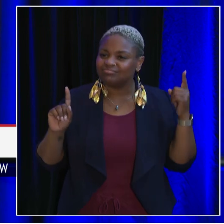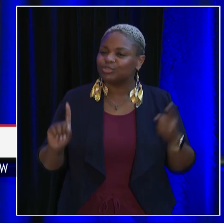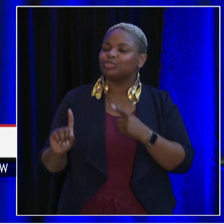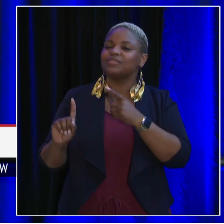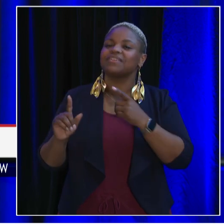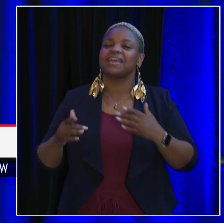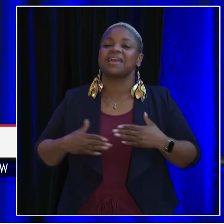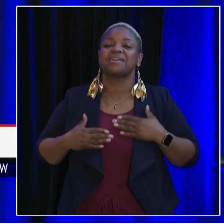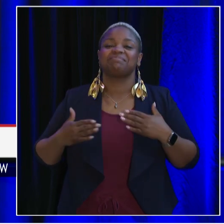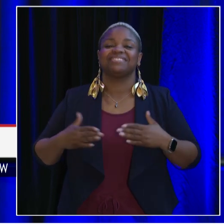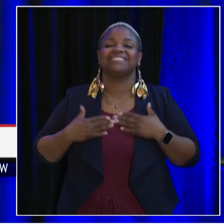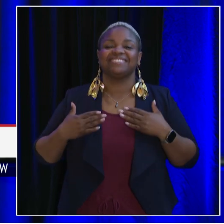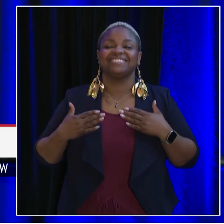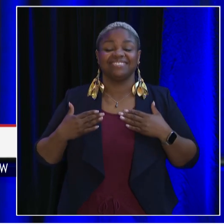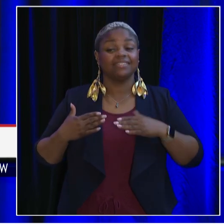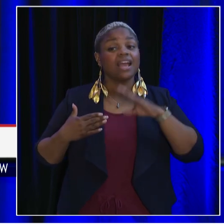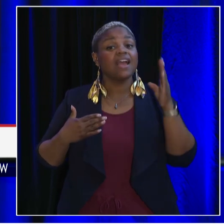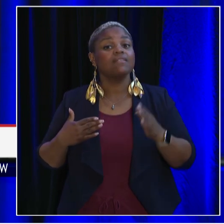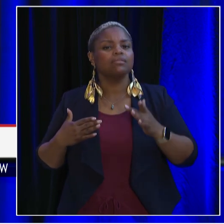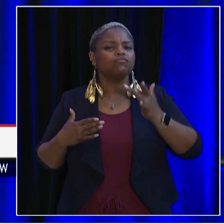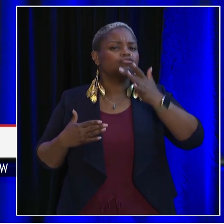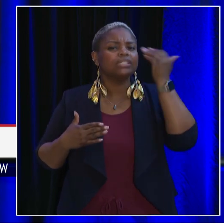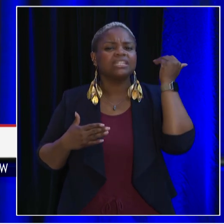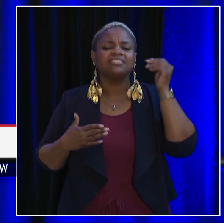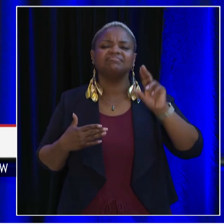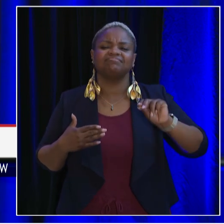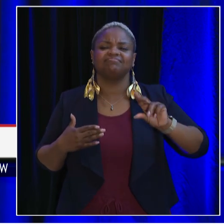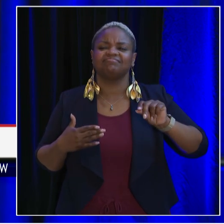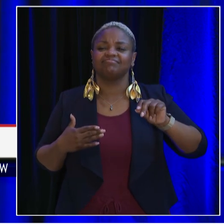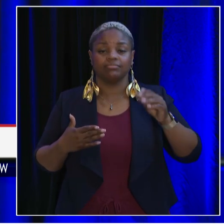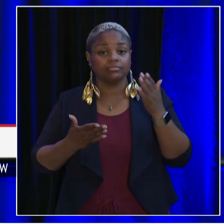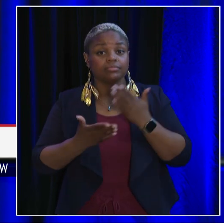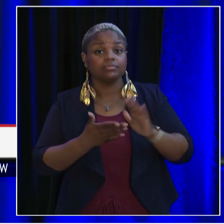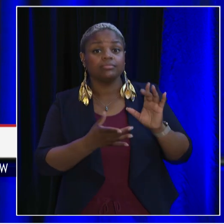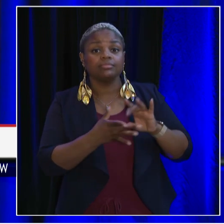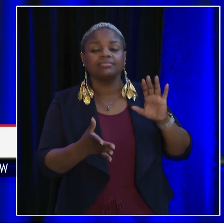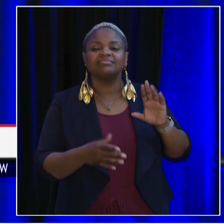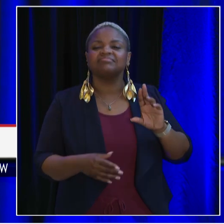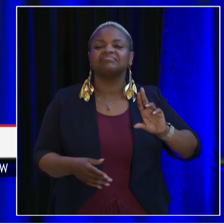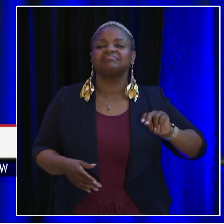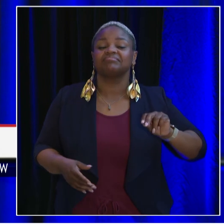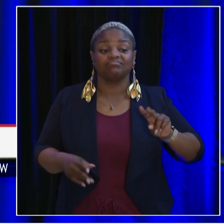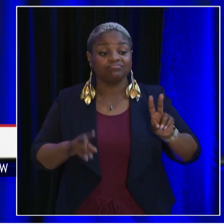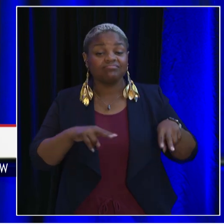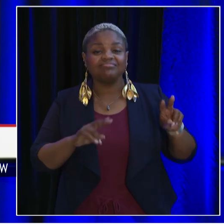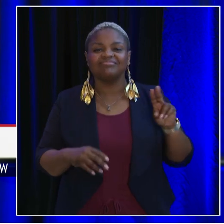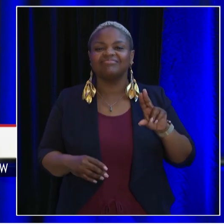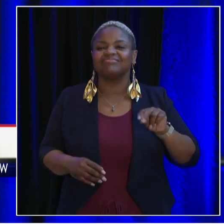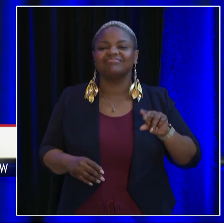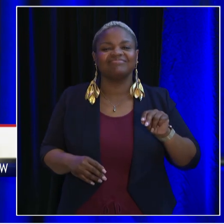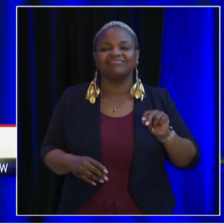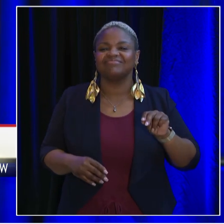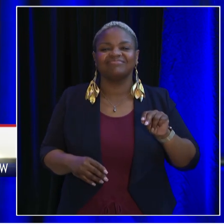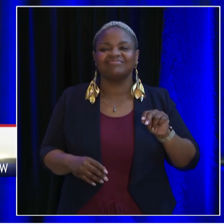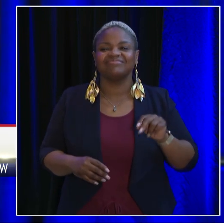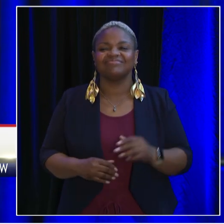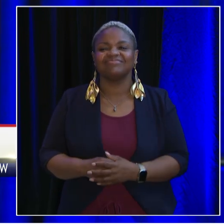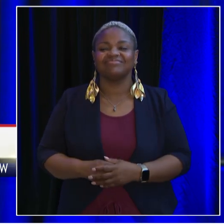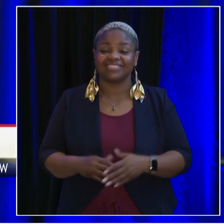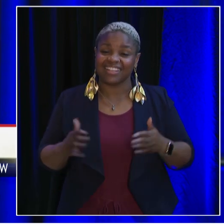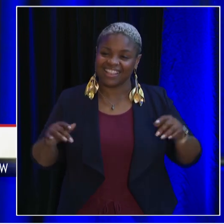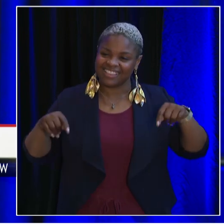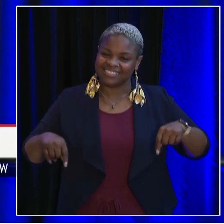forget the disinherited, the disallowed, and the disengaged. Let this gathering be a